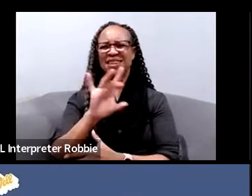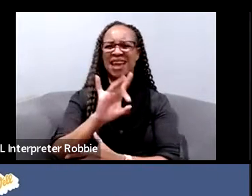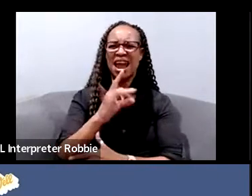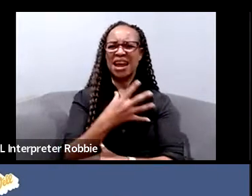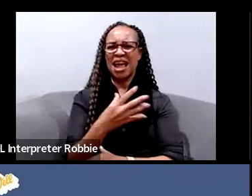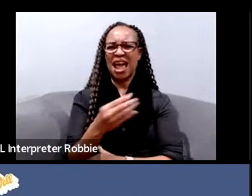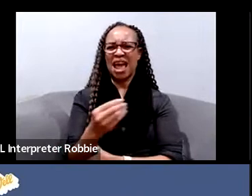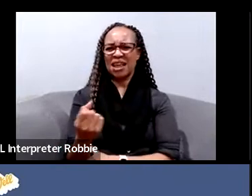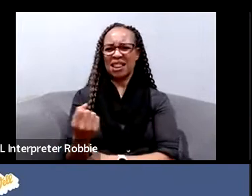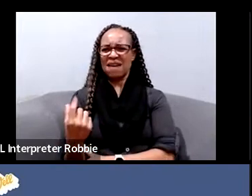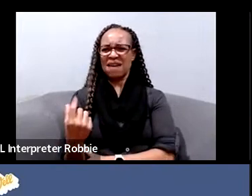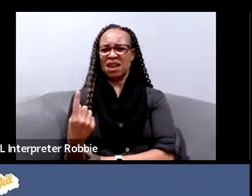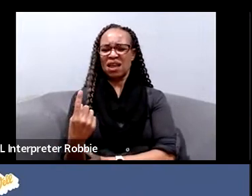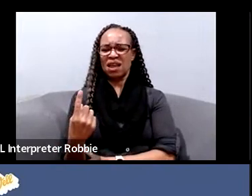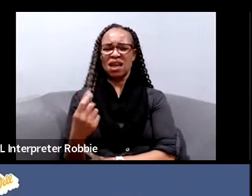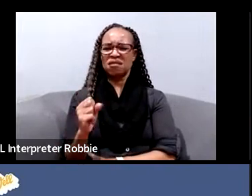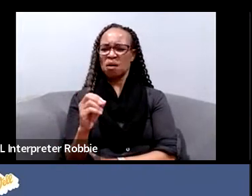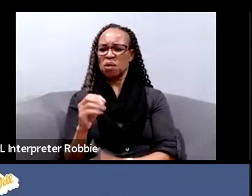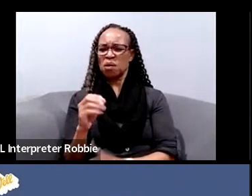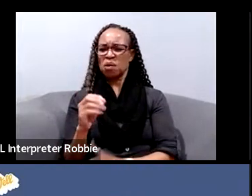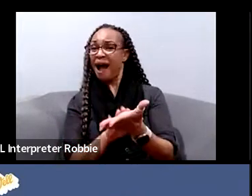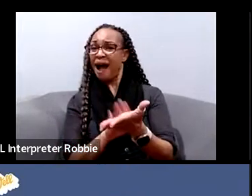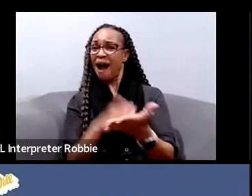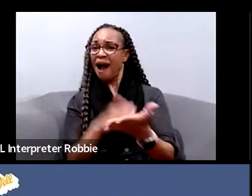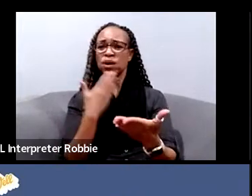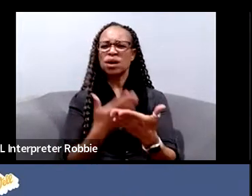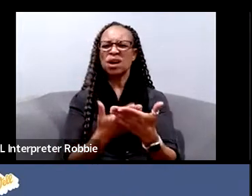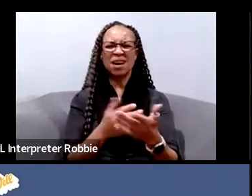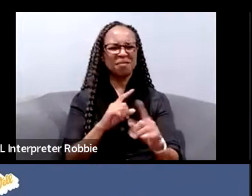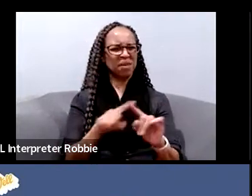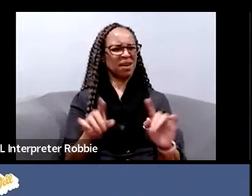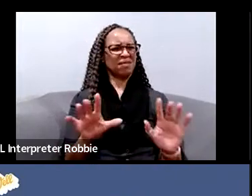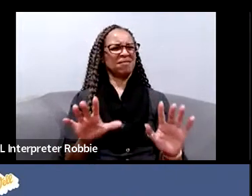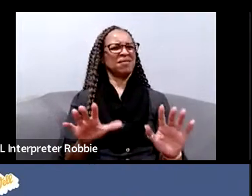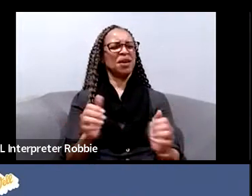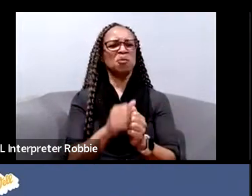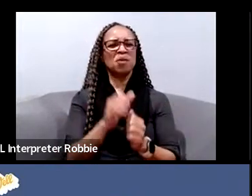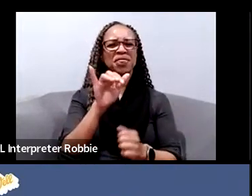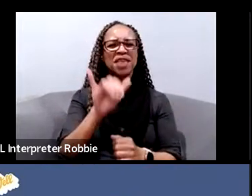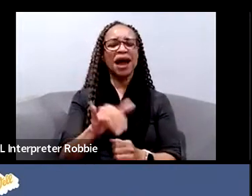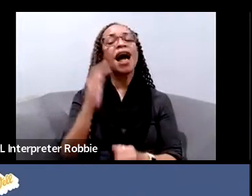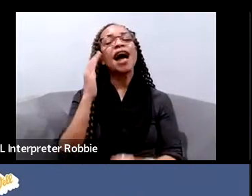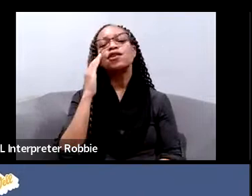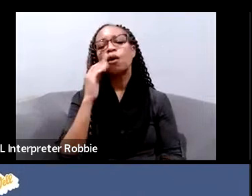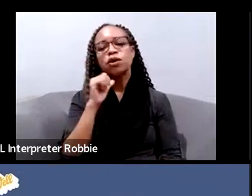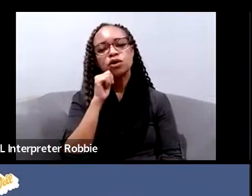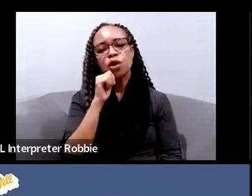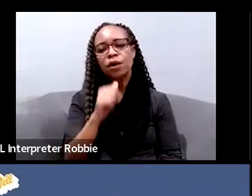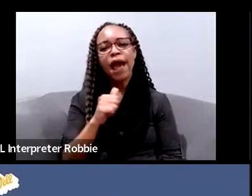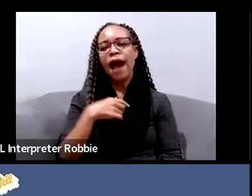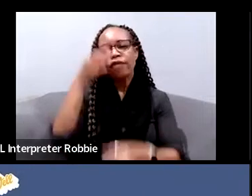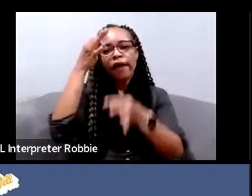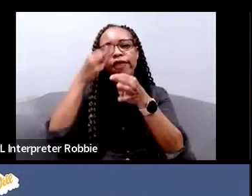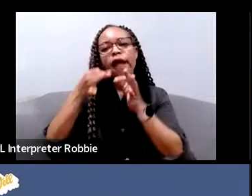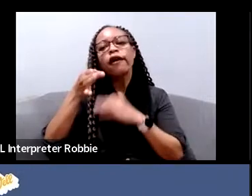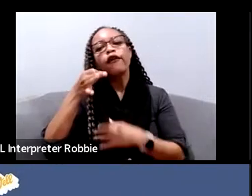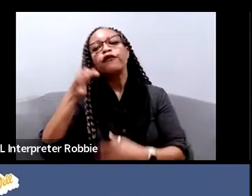just with that perspective, just curious so I know you don't have a crystal ball, but like, do you